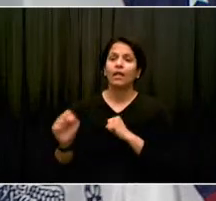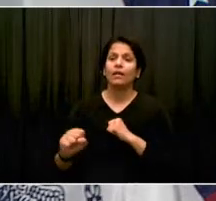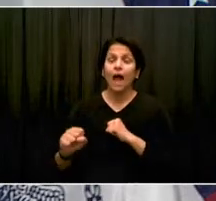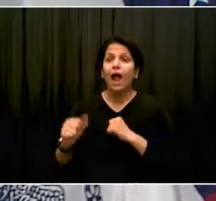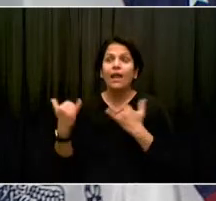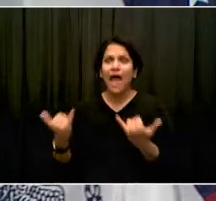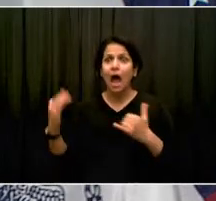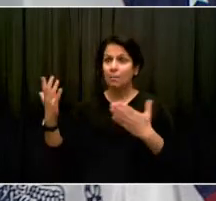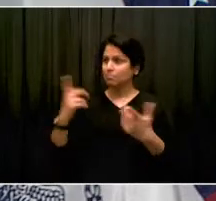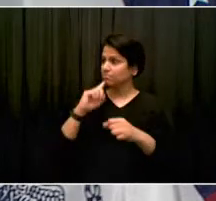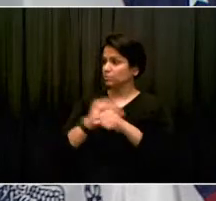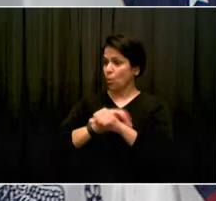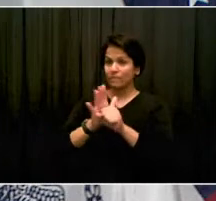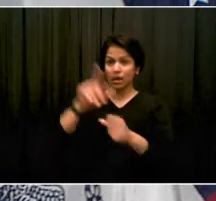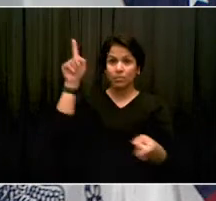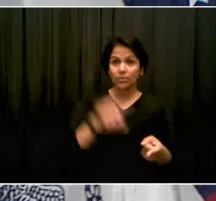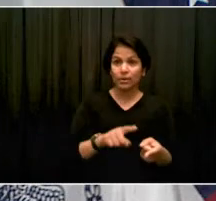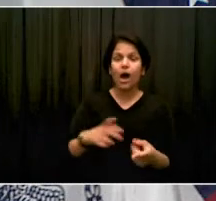from WNYC.